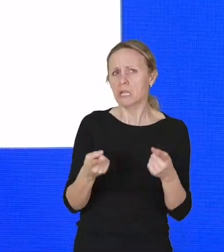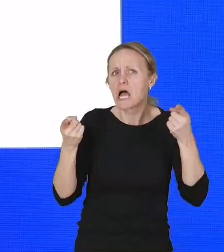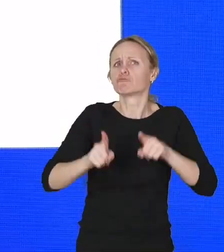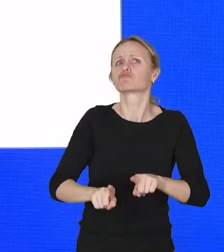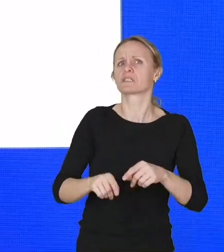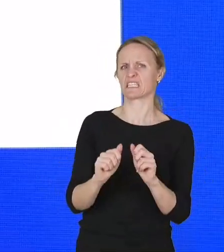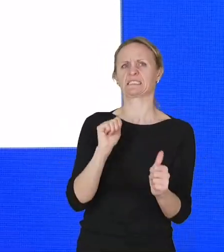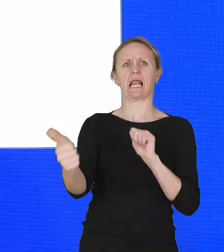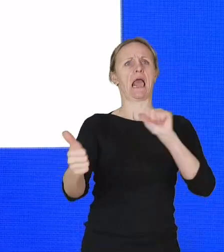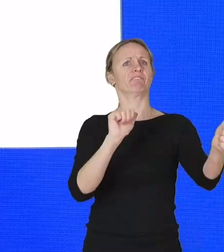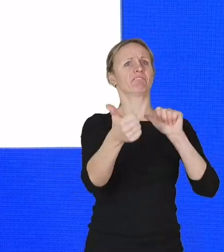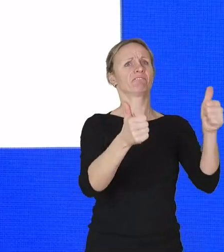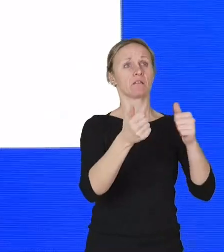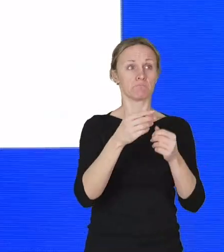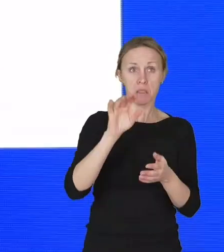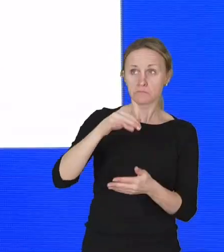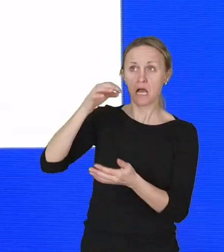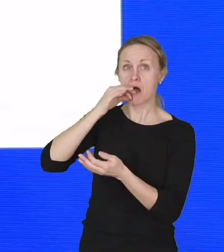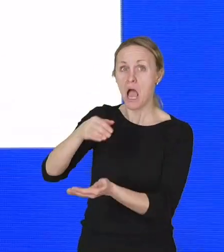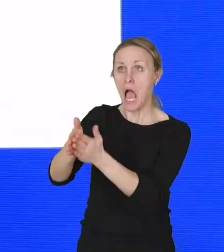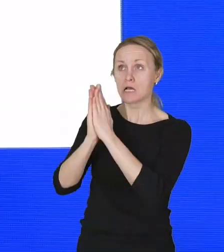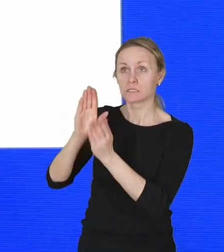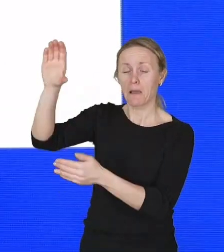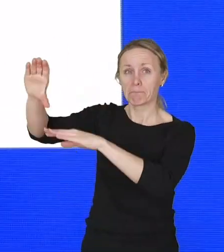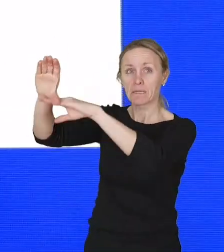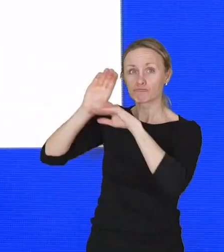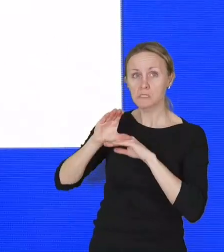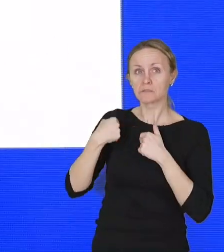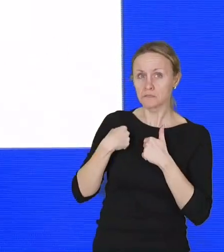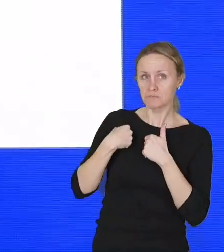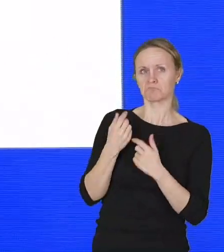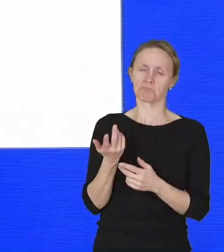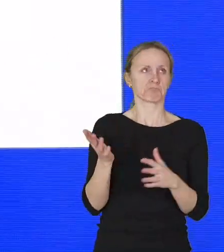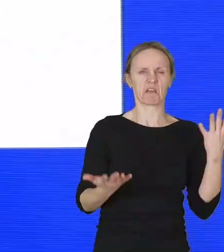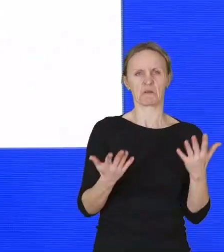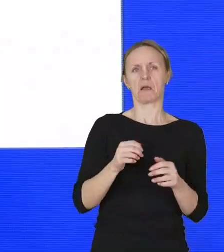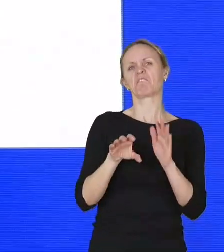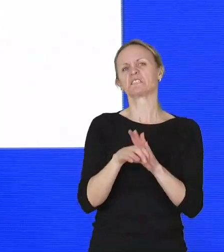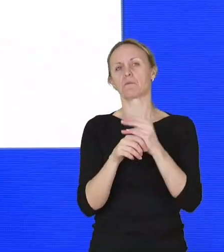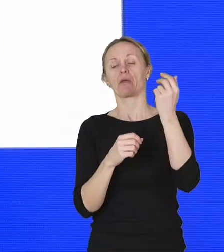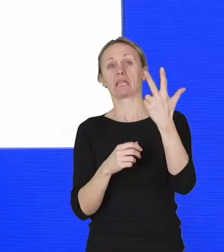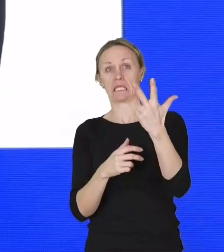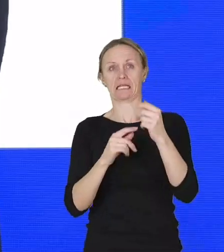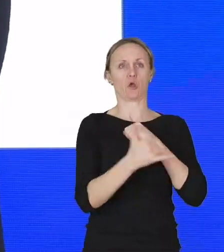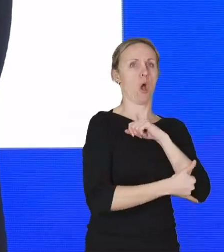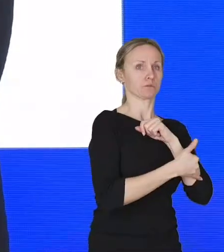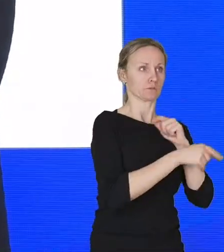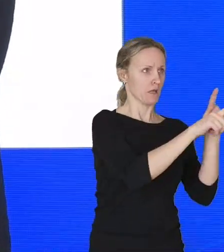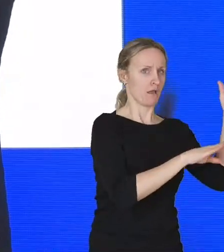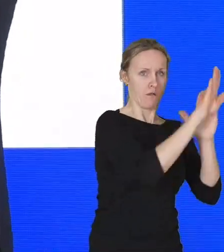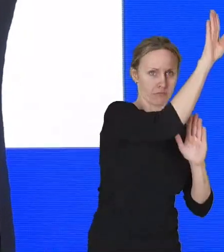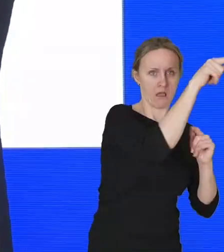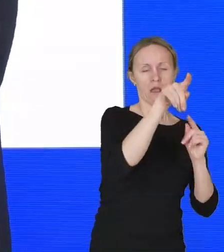rest will be left behind. And cohesion is there to give the resources